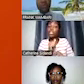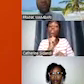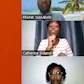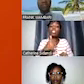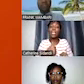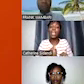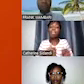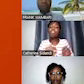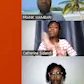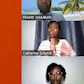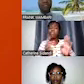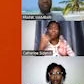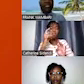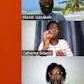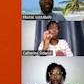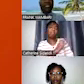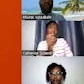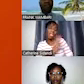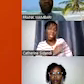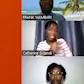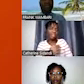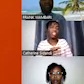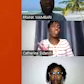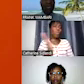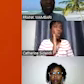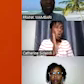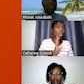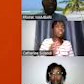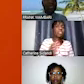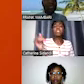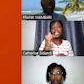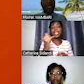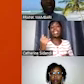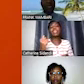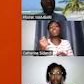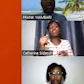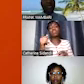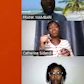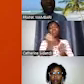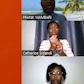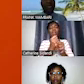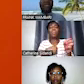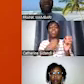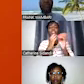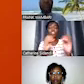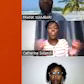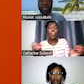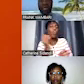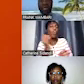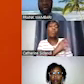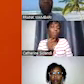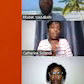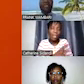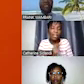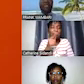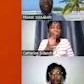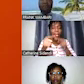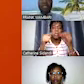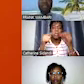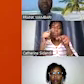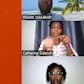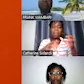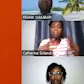complaining, waging, staying idle, not moving on and complaining and blaming everyone for what